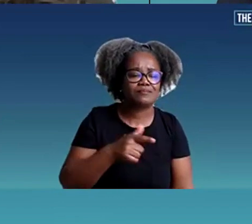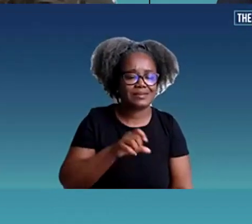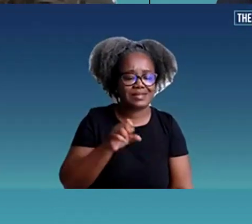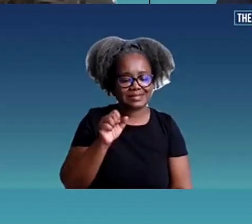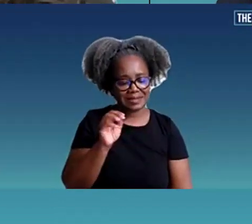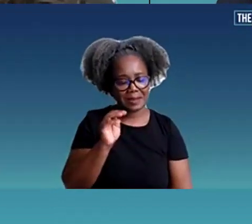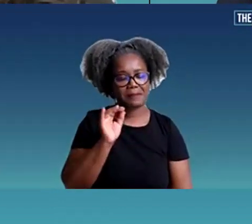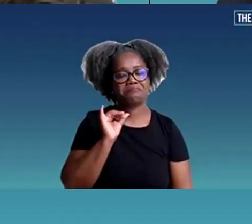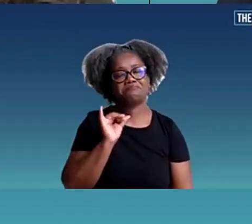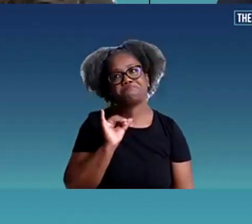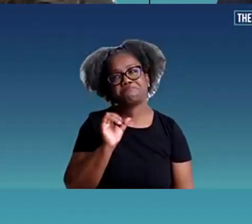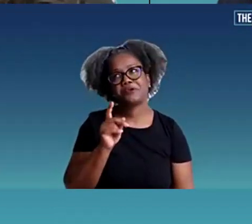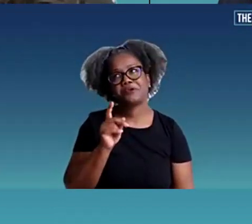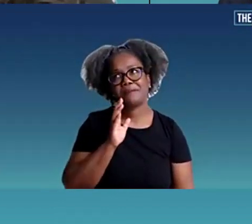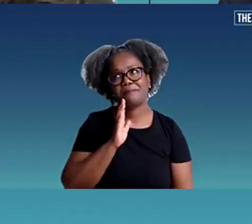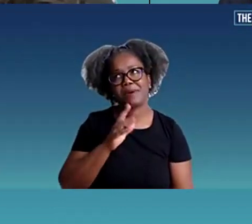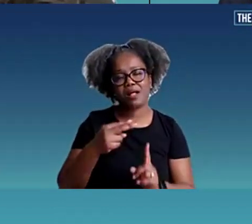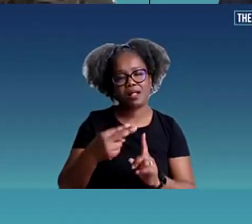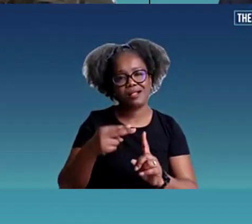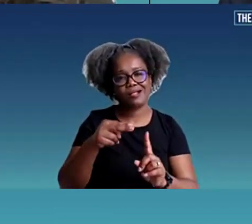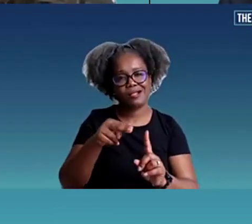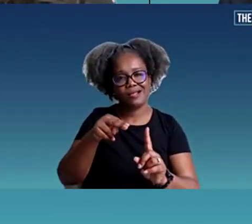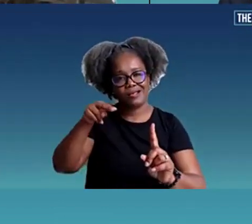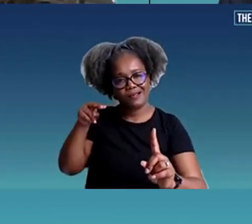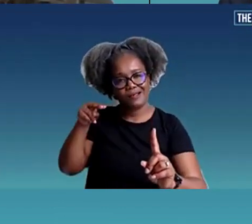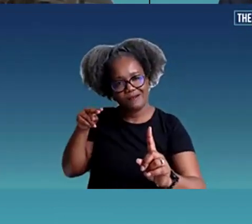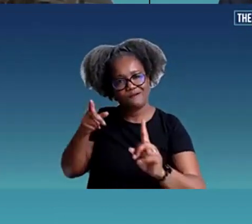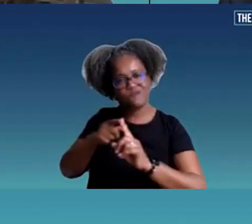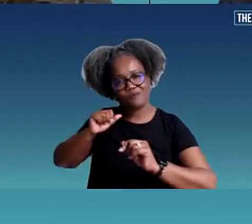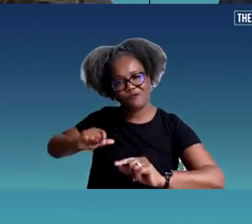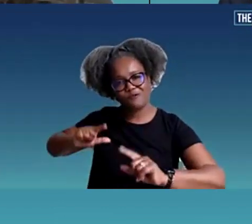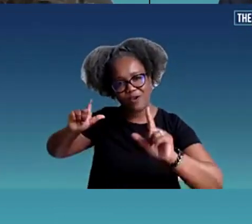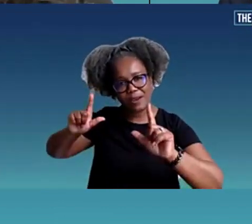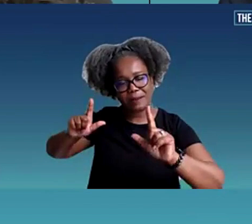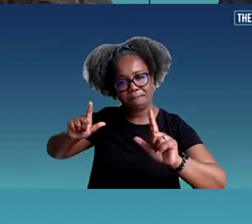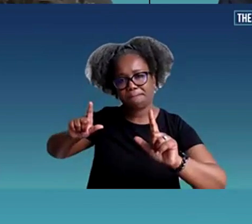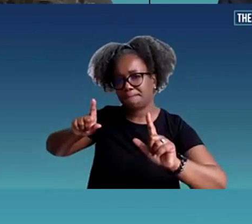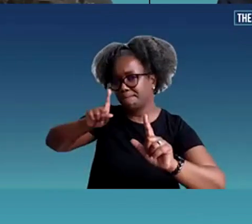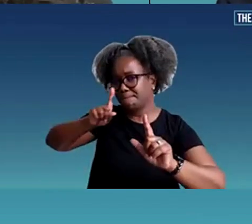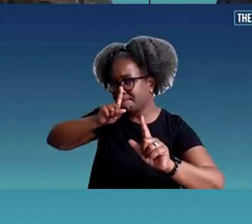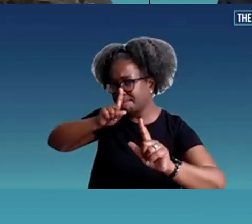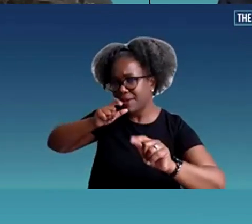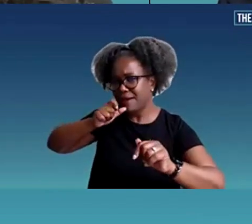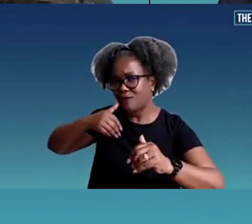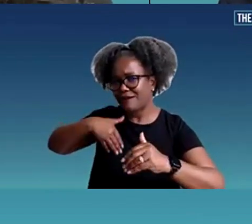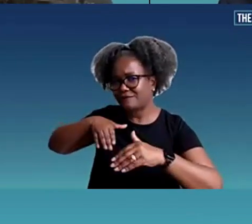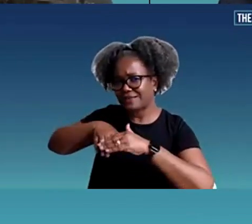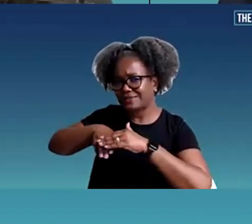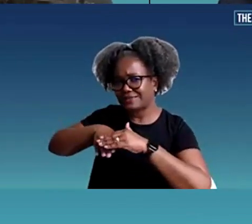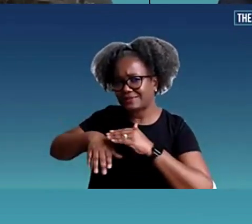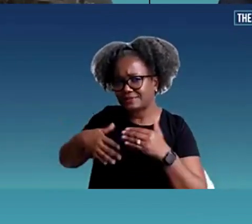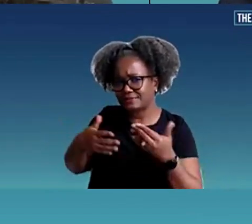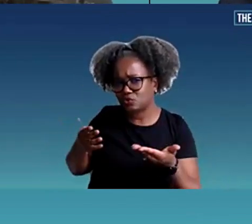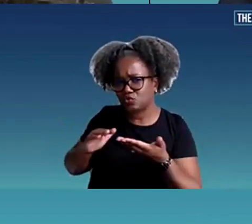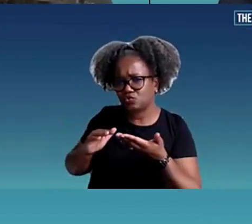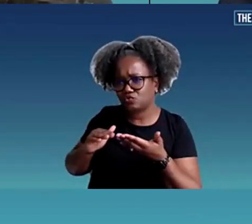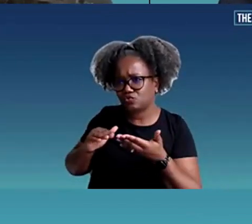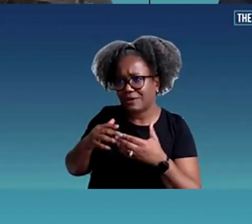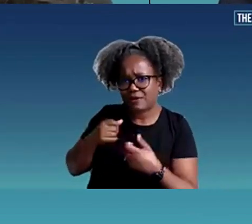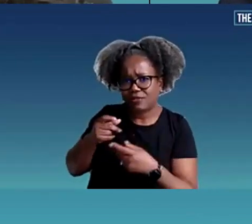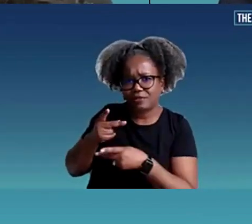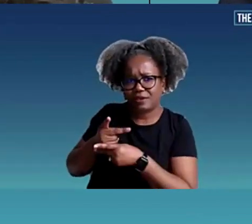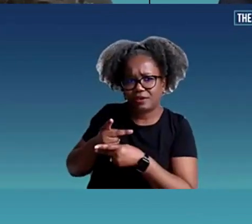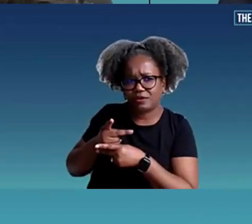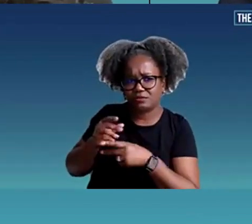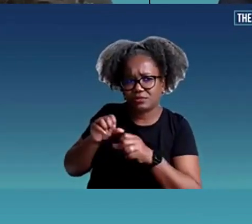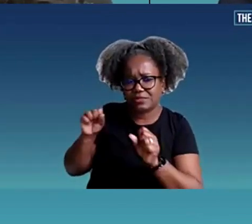viewpoint of I don't have access to the health system. I'm out there in the community and I want to know if there are disparities in my